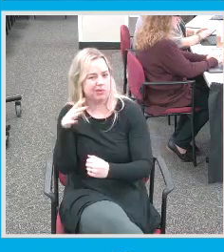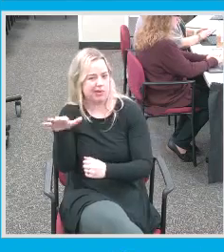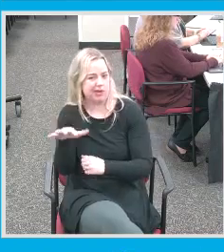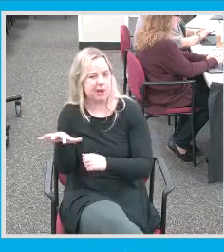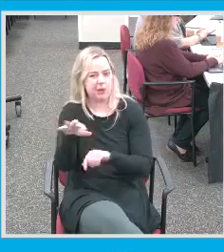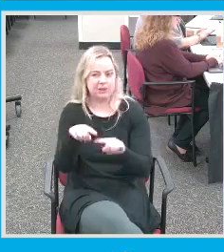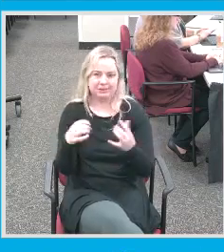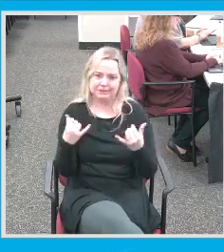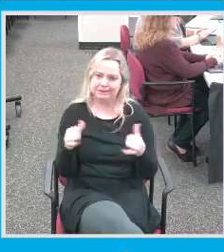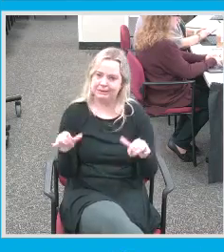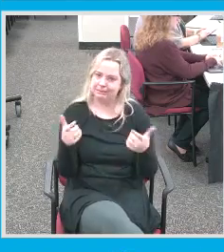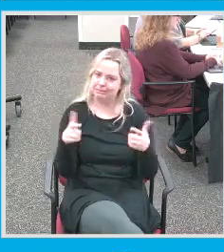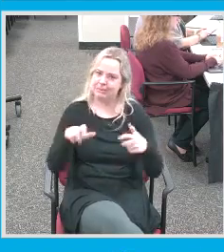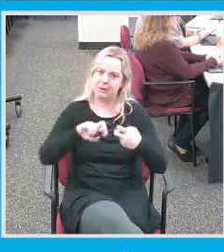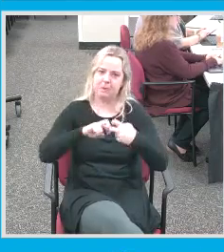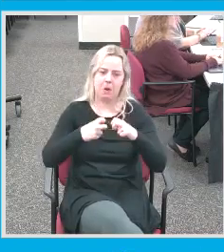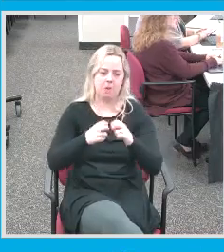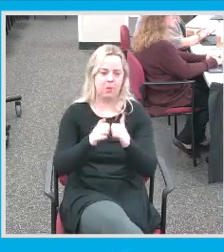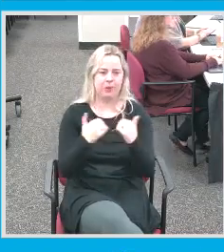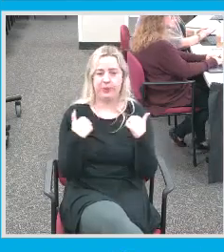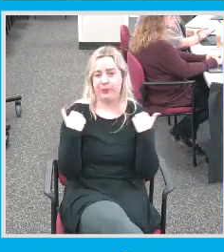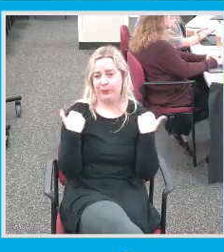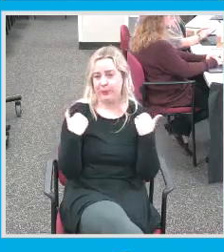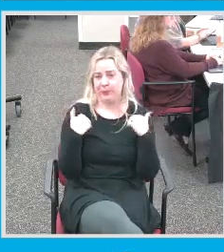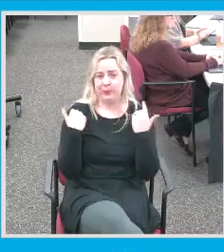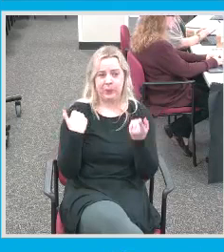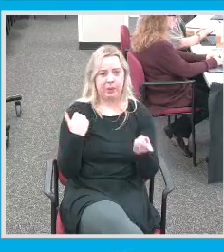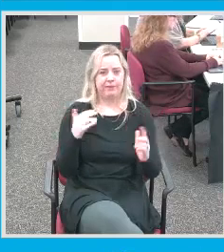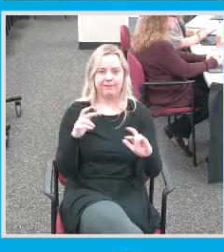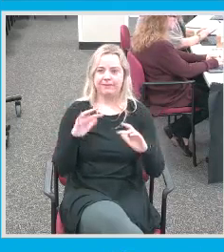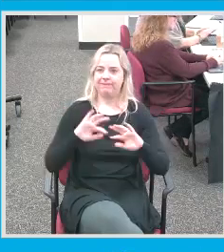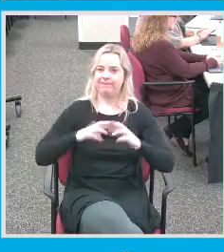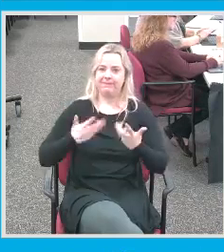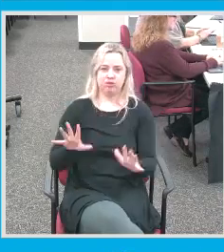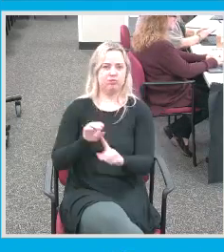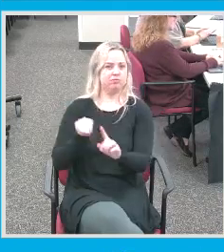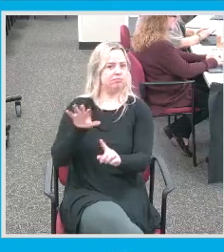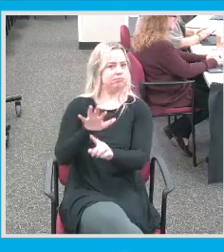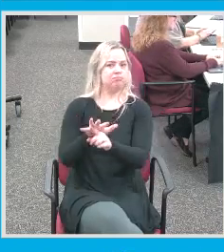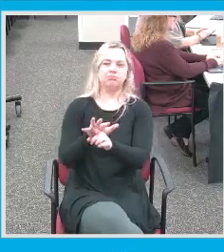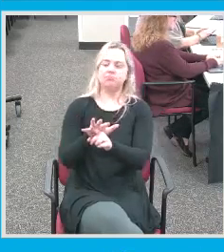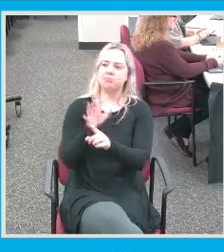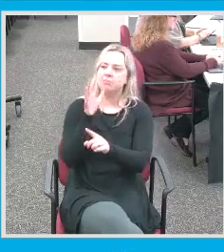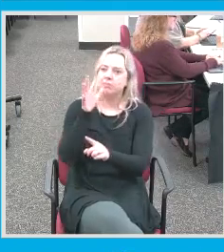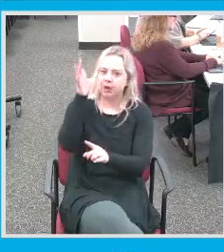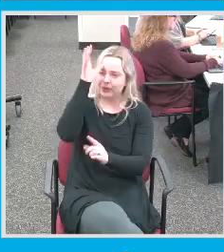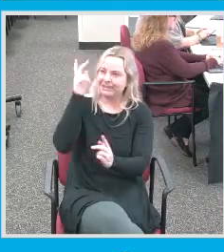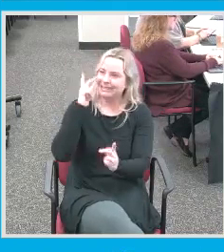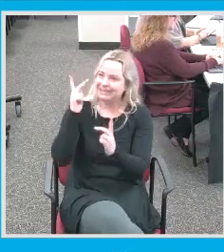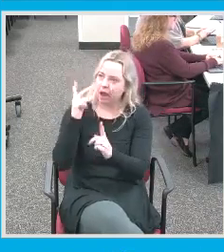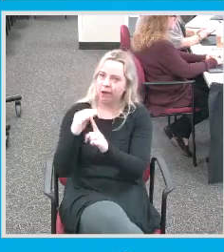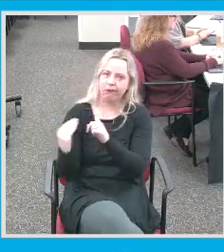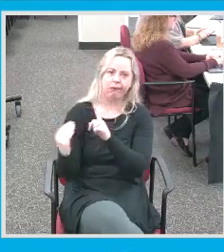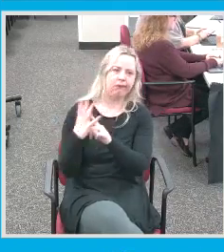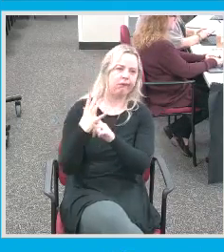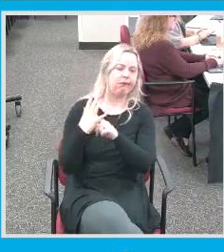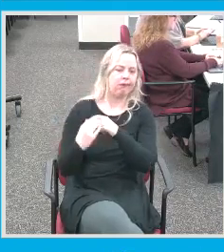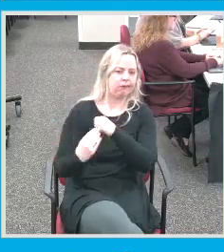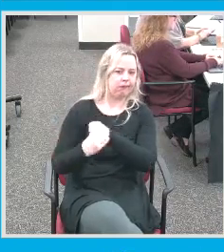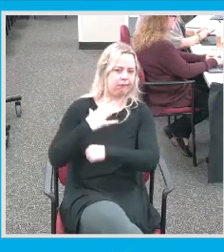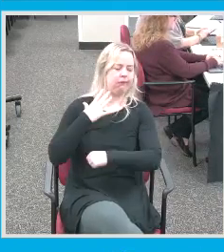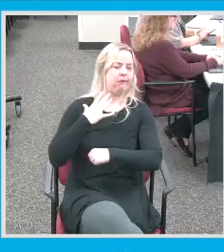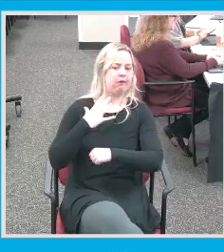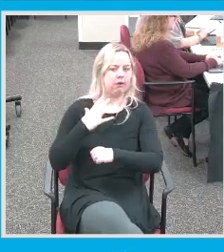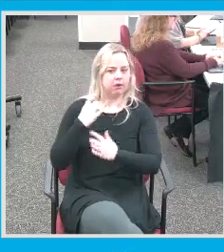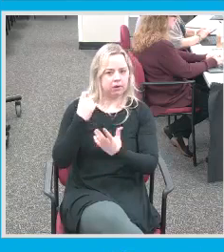still remains a problem, and a lot of kids go right into it, following after parents or whatever. It's less detectable, Yes. Yes.